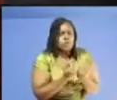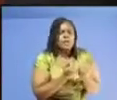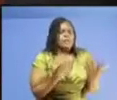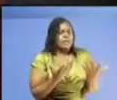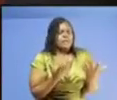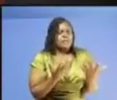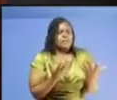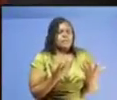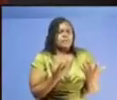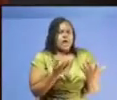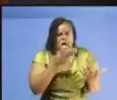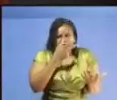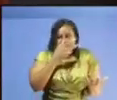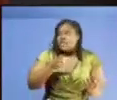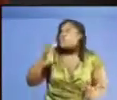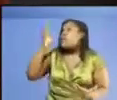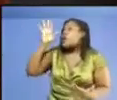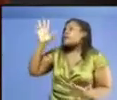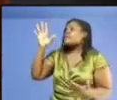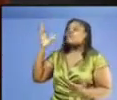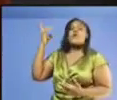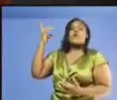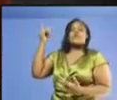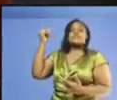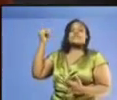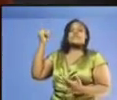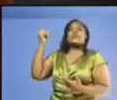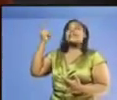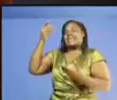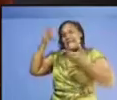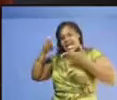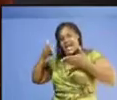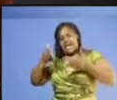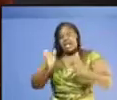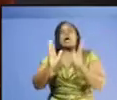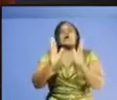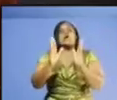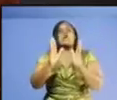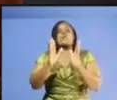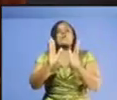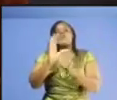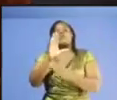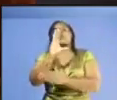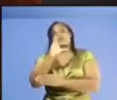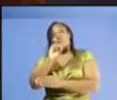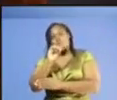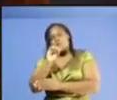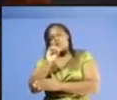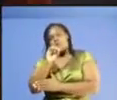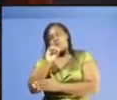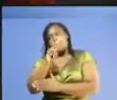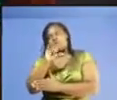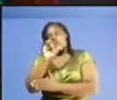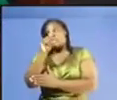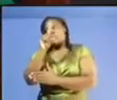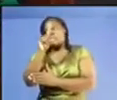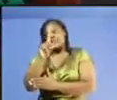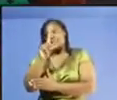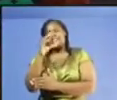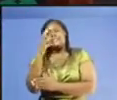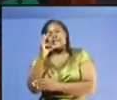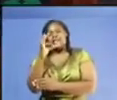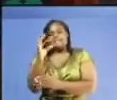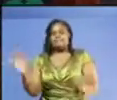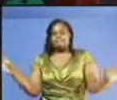allows COVID-19 to shut down the business and shut down the world and shut down nightclubs and